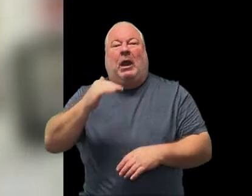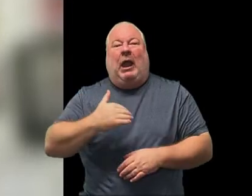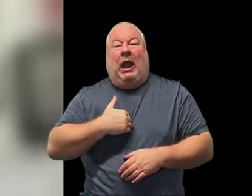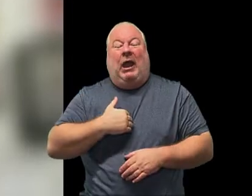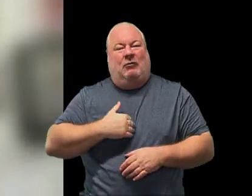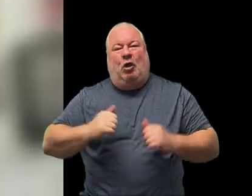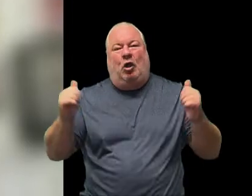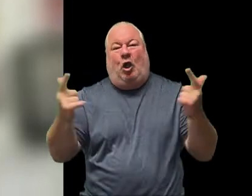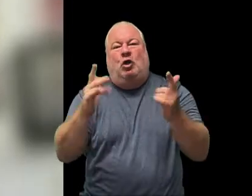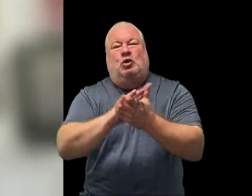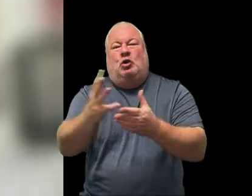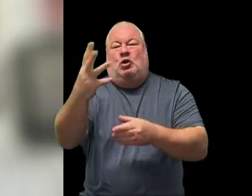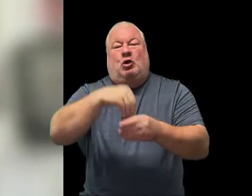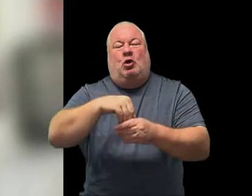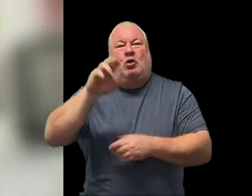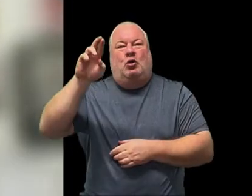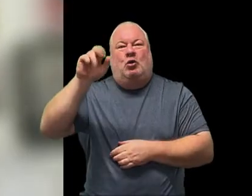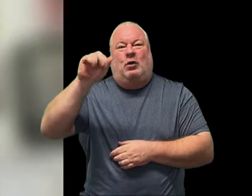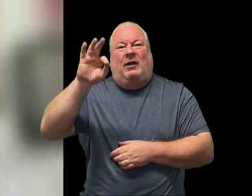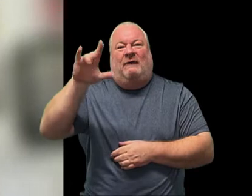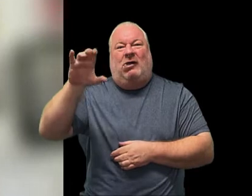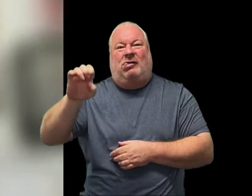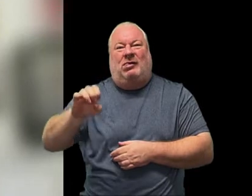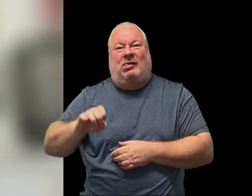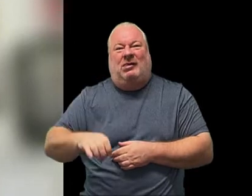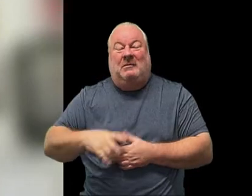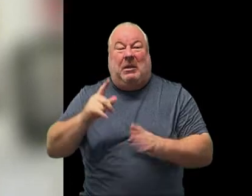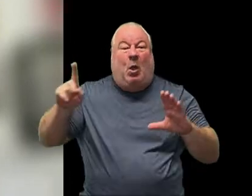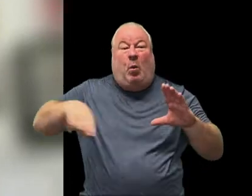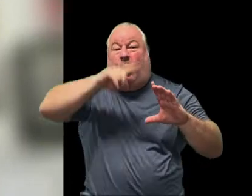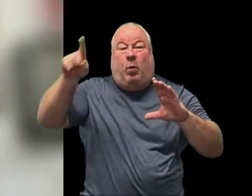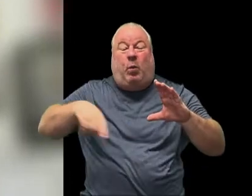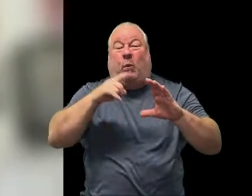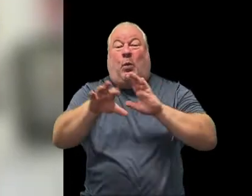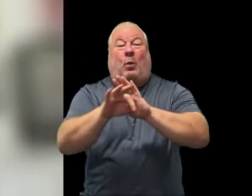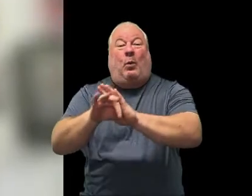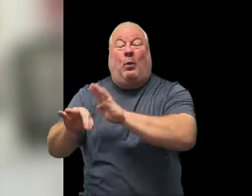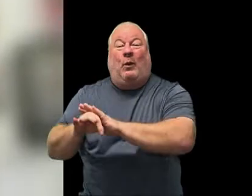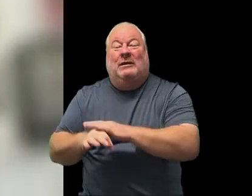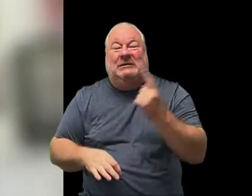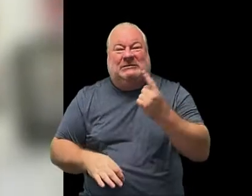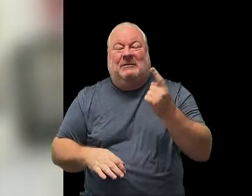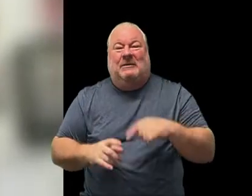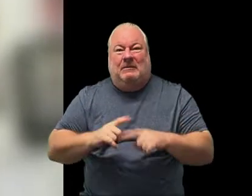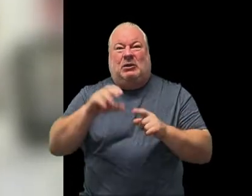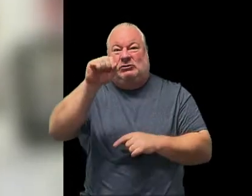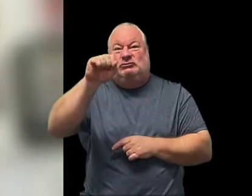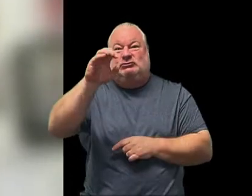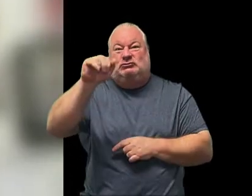raffle. We'll announce the raffle next week. But our SOAR store officially